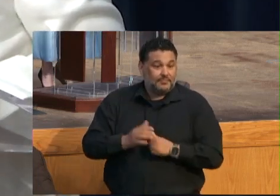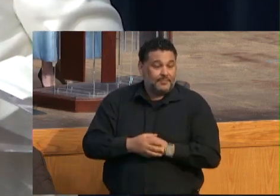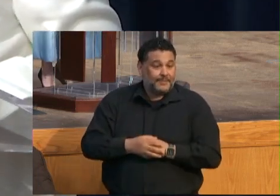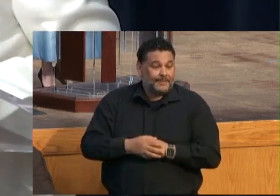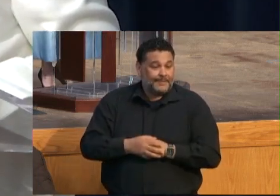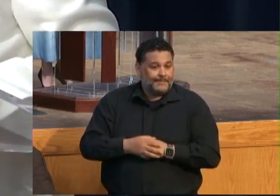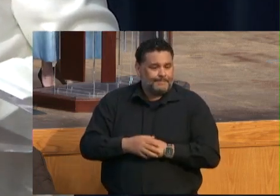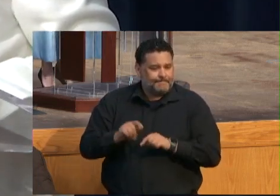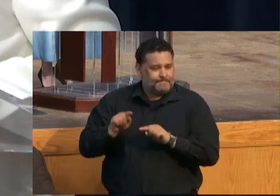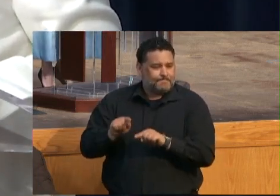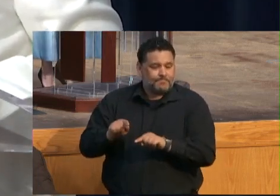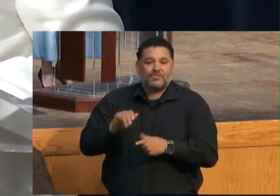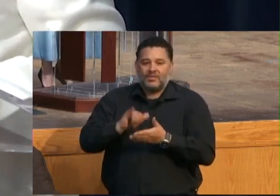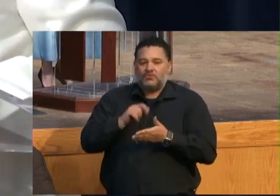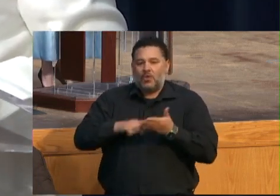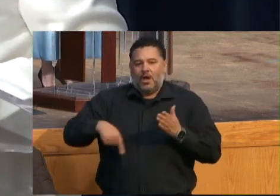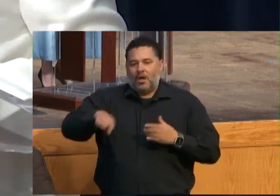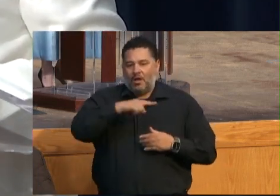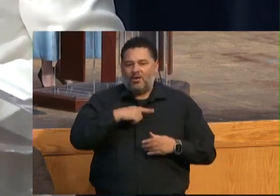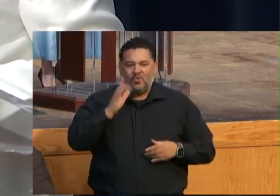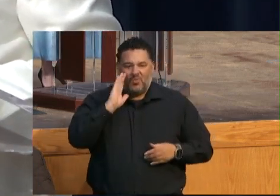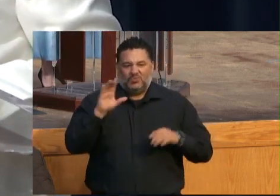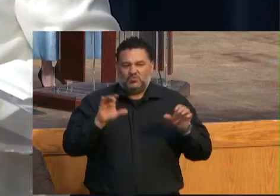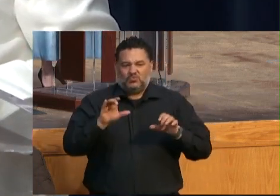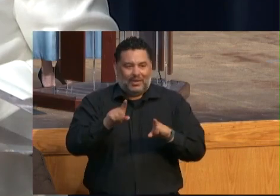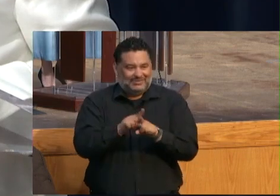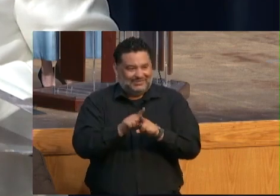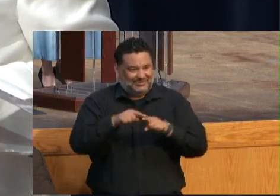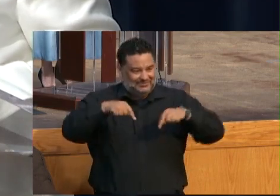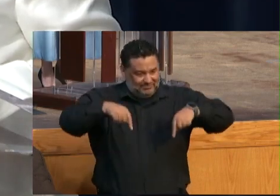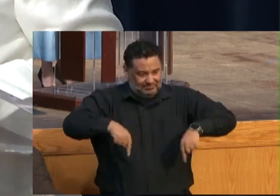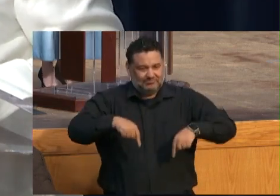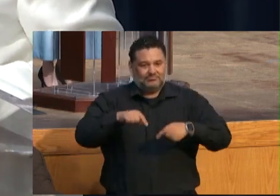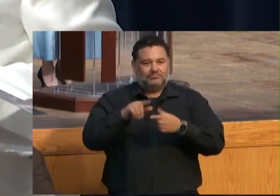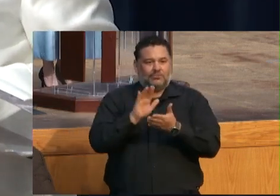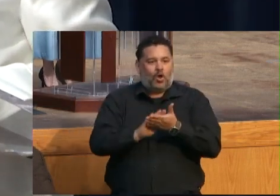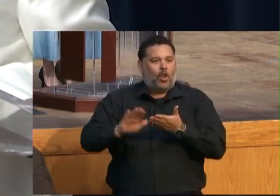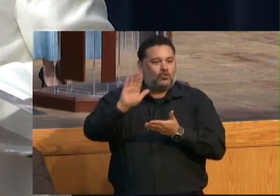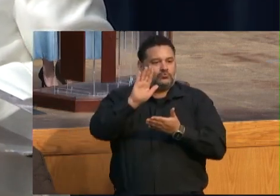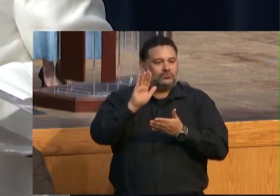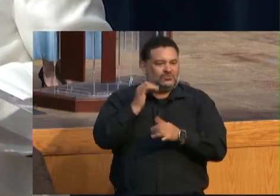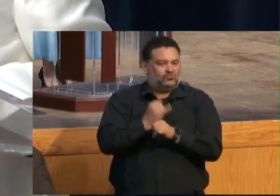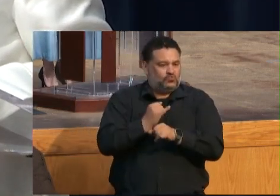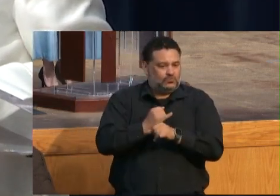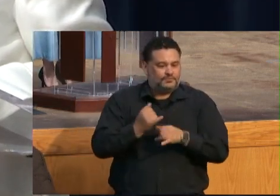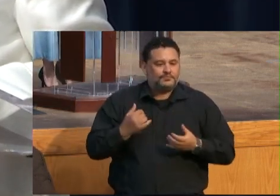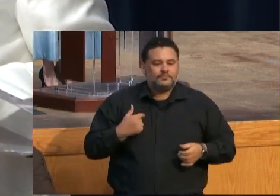institution. I want to go back to where I started, though,